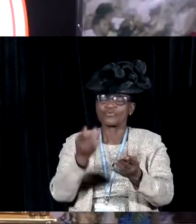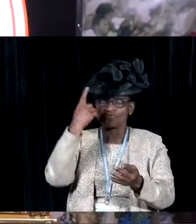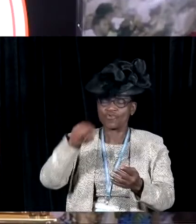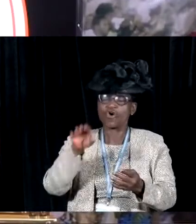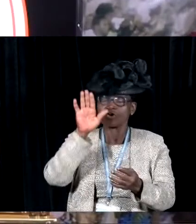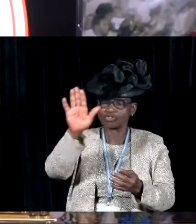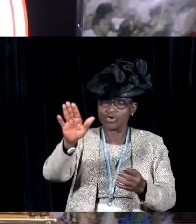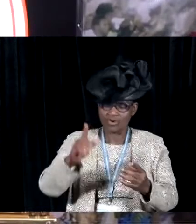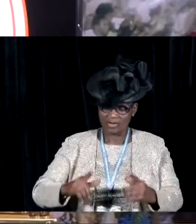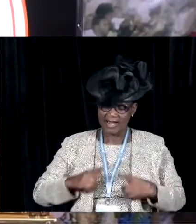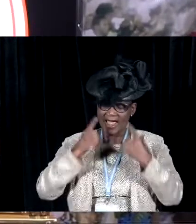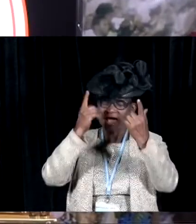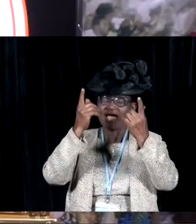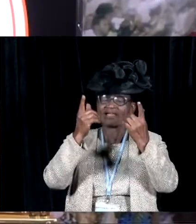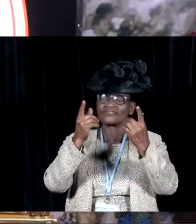is to have